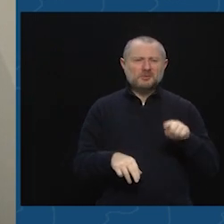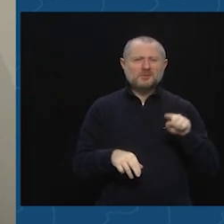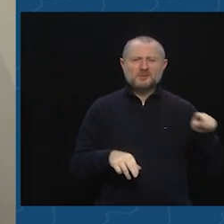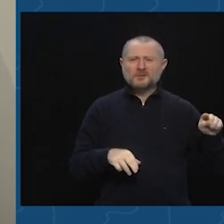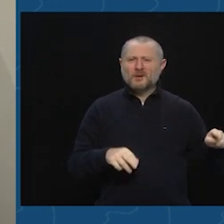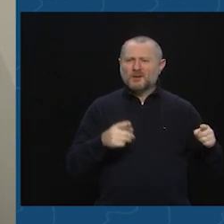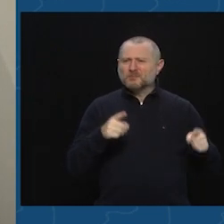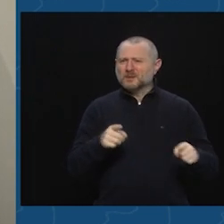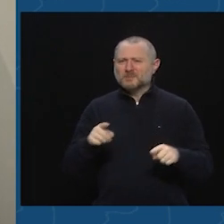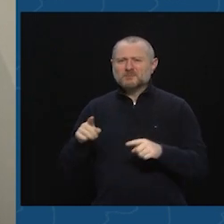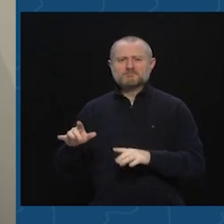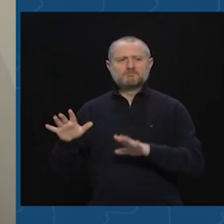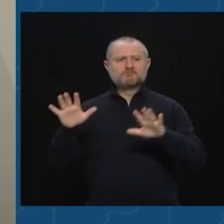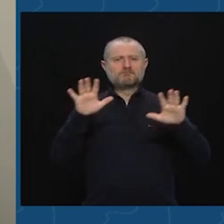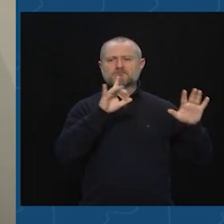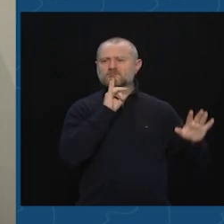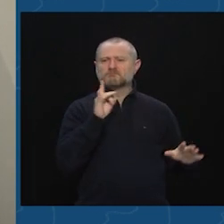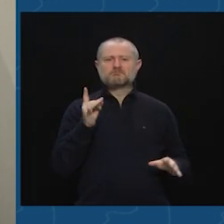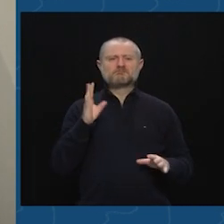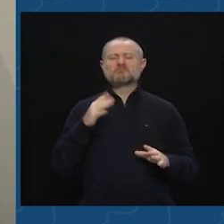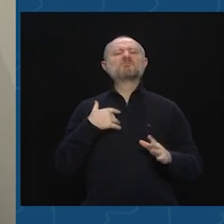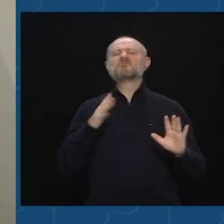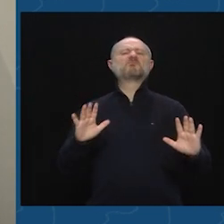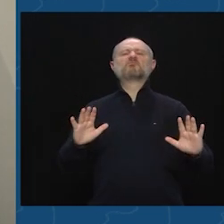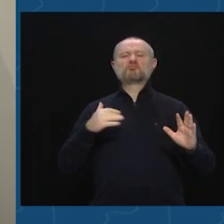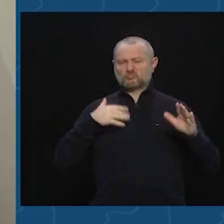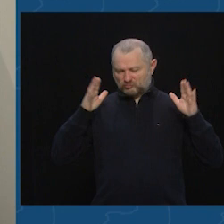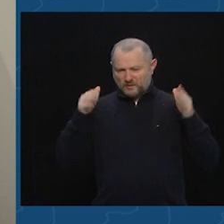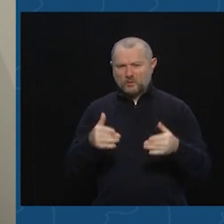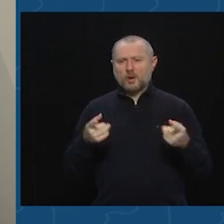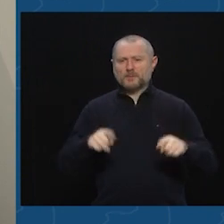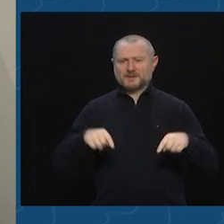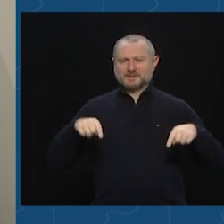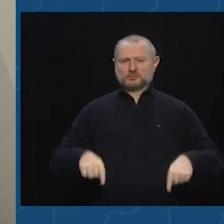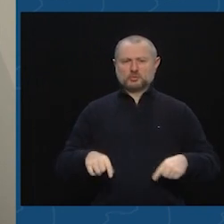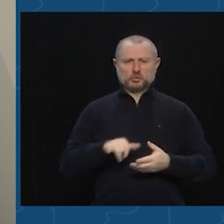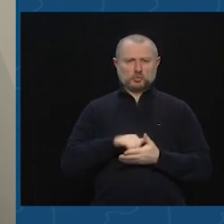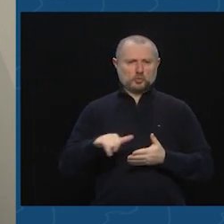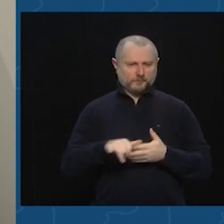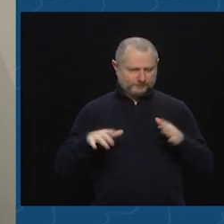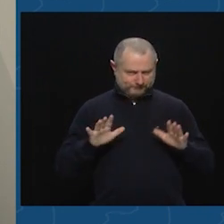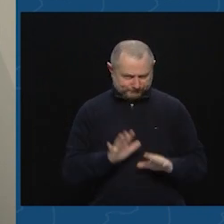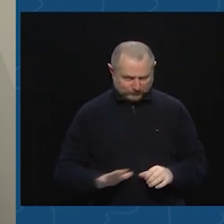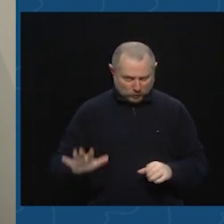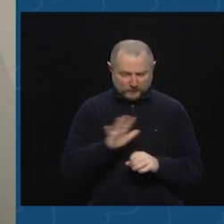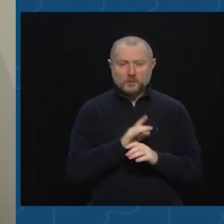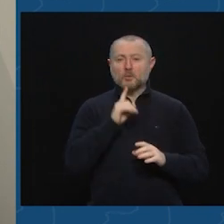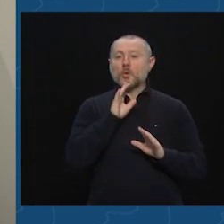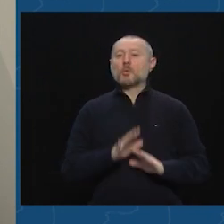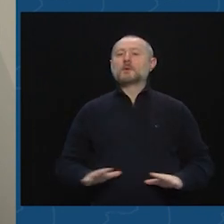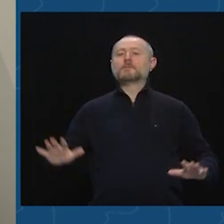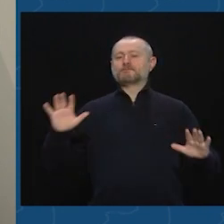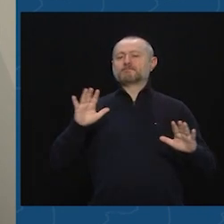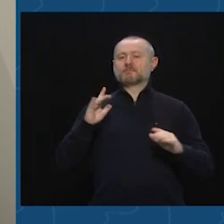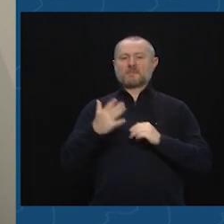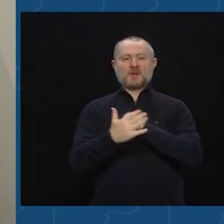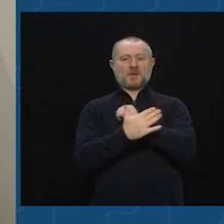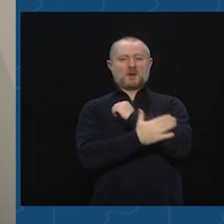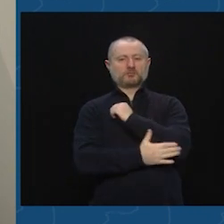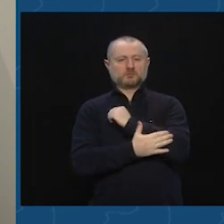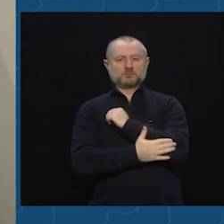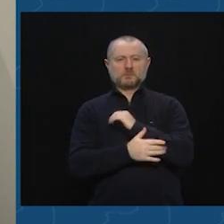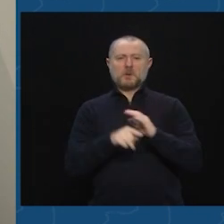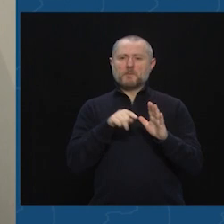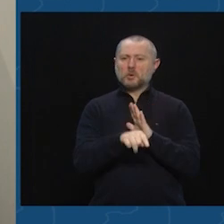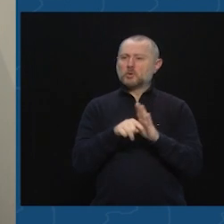what's going on here in New York. And yes, the murders are up across the nation. It's not a great source of comfort, but New York